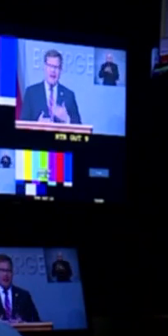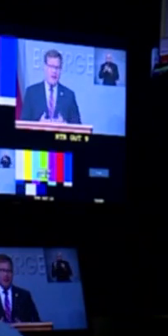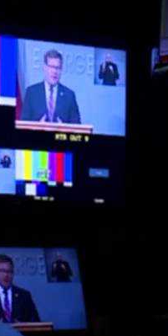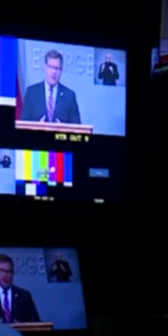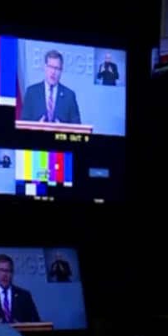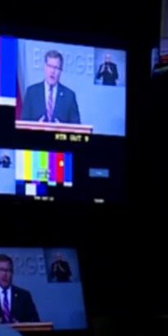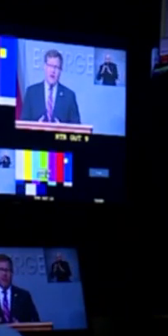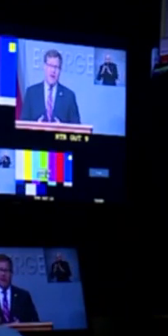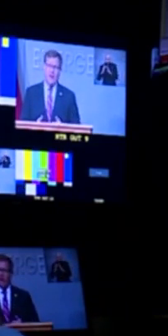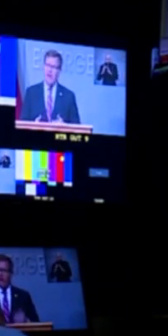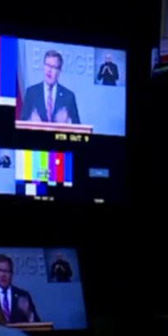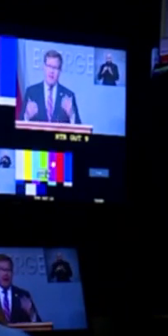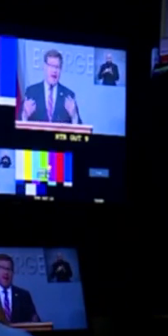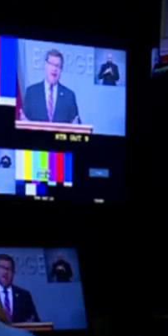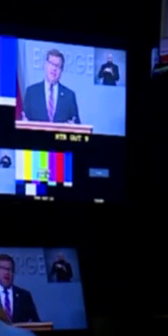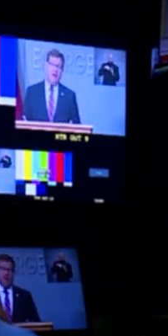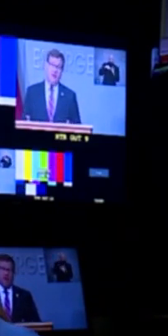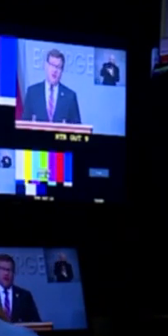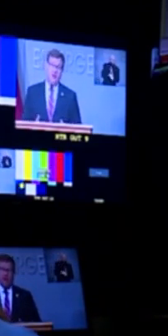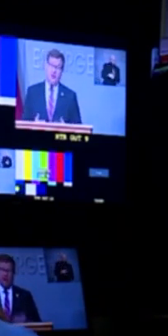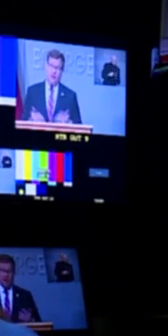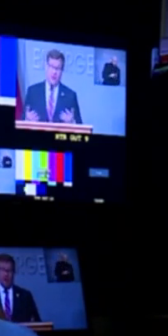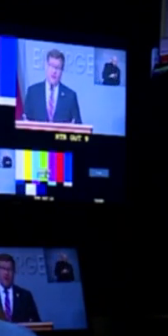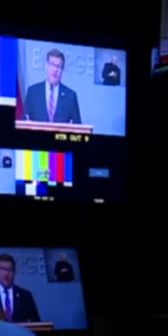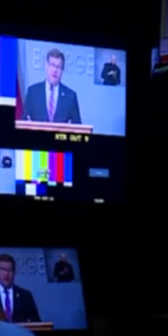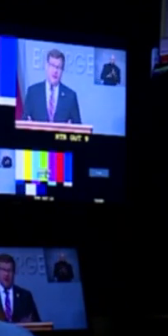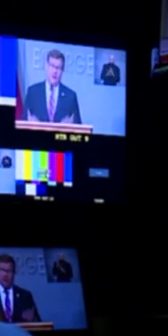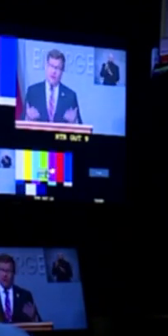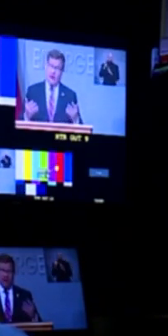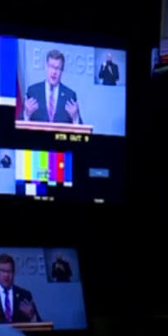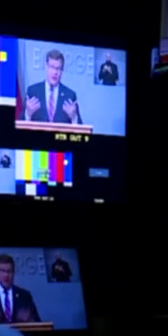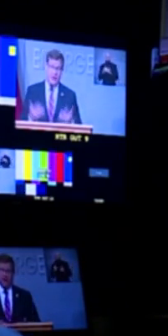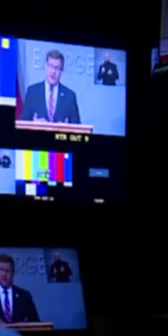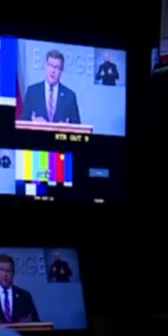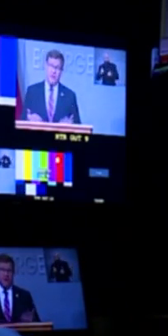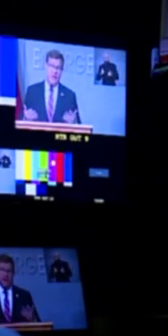time, but he says that's been put off to a later time. Deanna Bettineschi, 10 on your side.